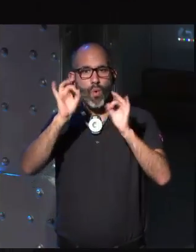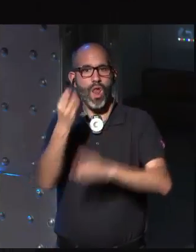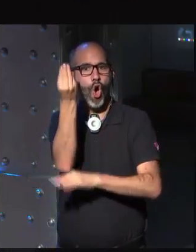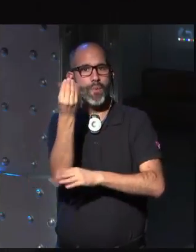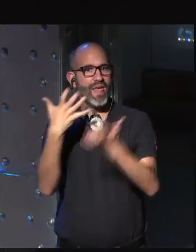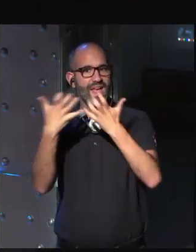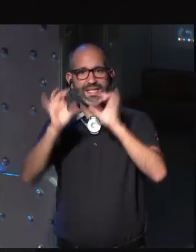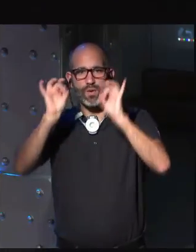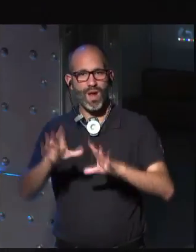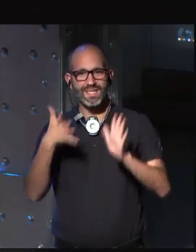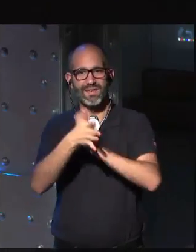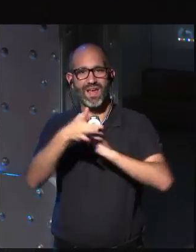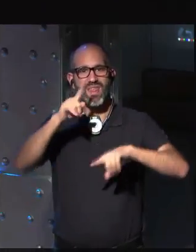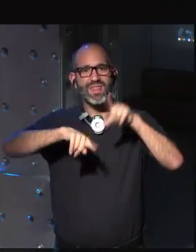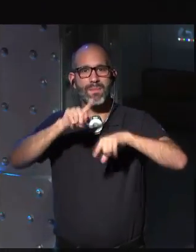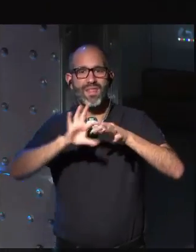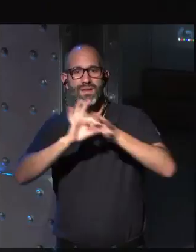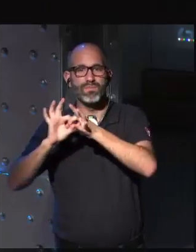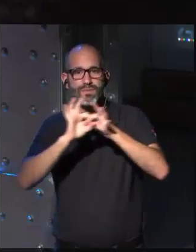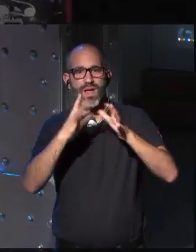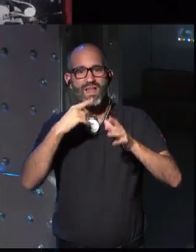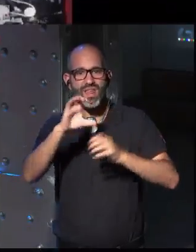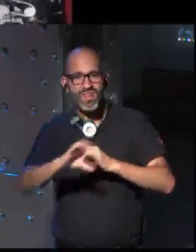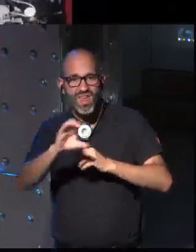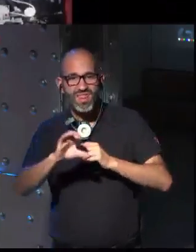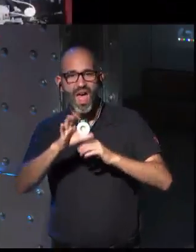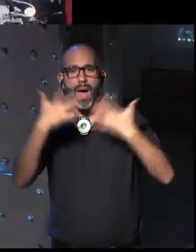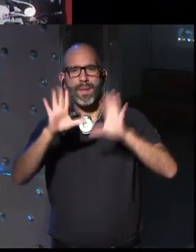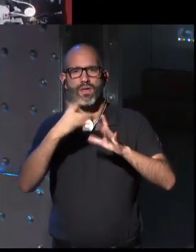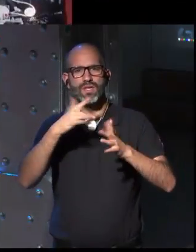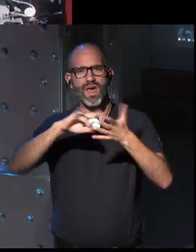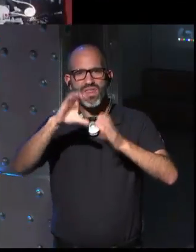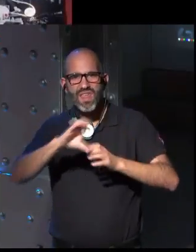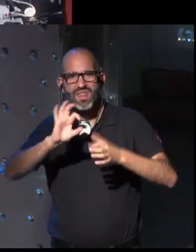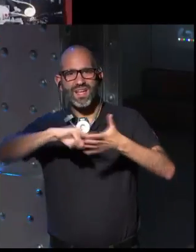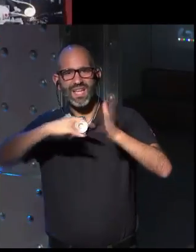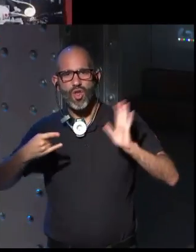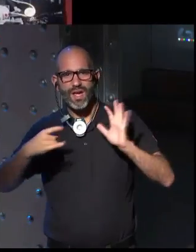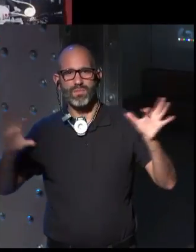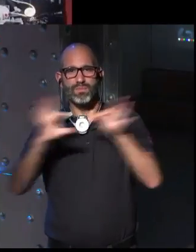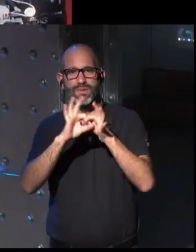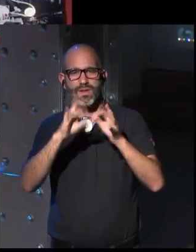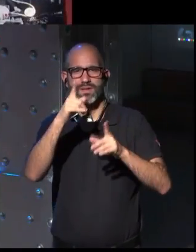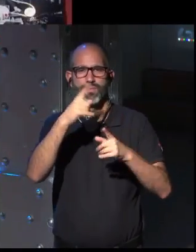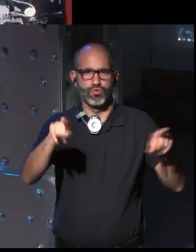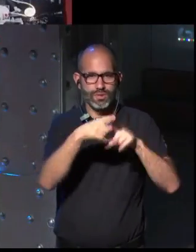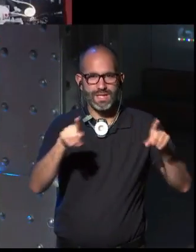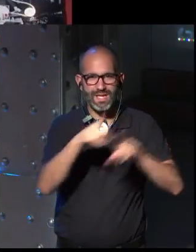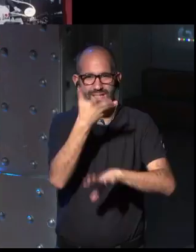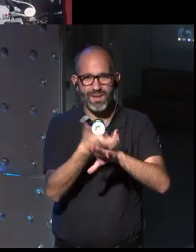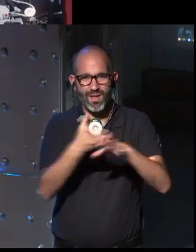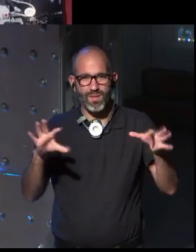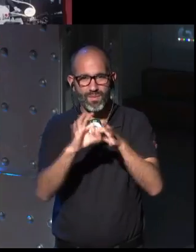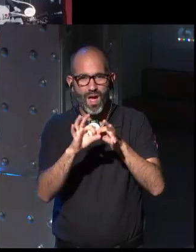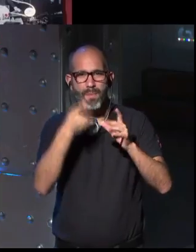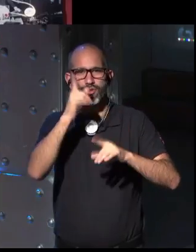time, it's science that really only makes sense if it's looked at interpretively, the way we can, and critically, the way we think of art. So that just seemed like